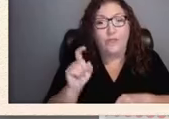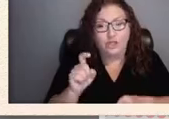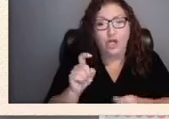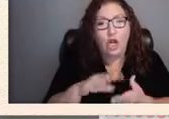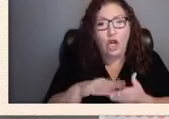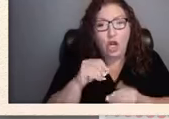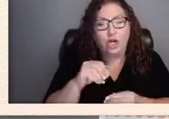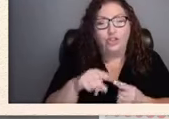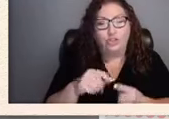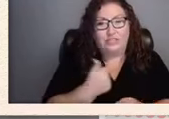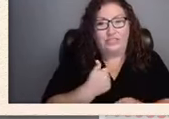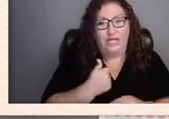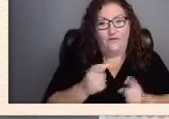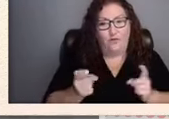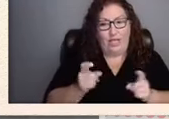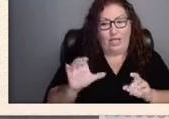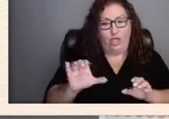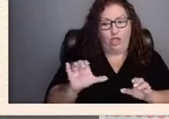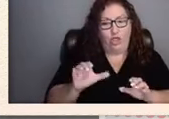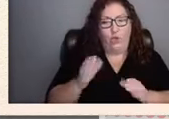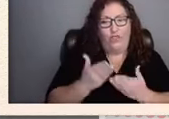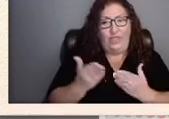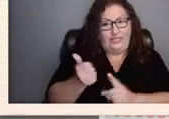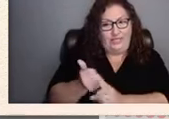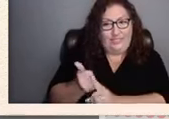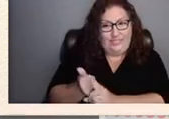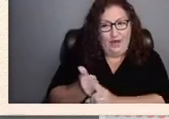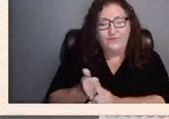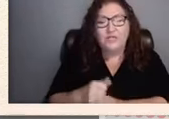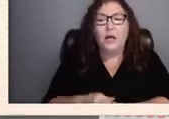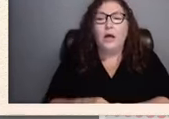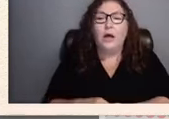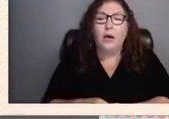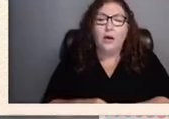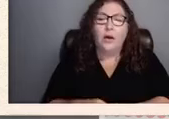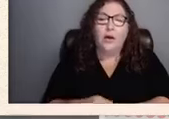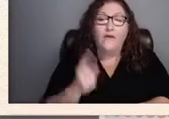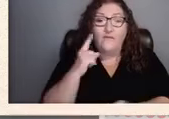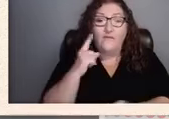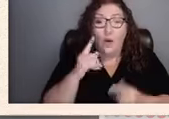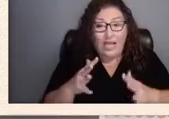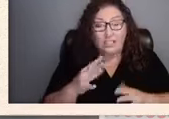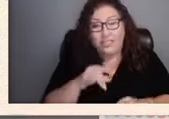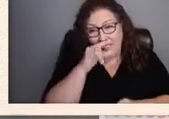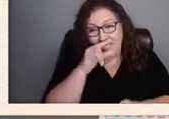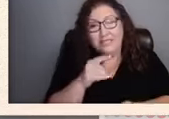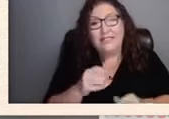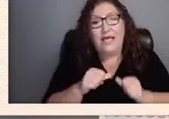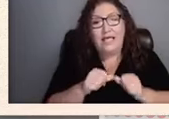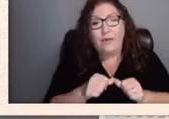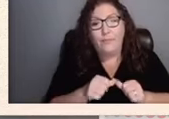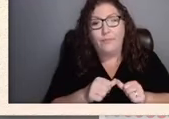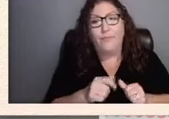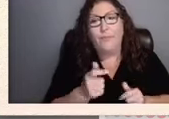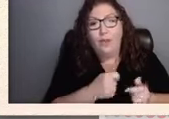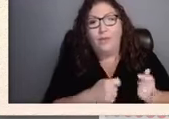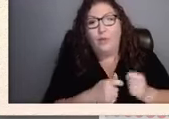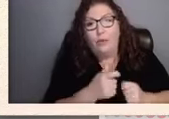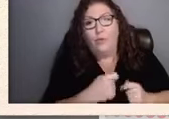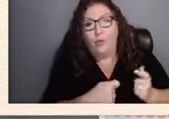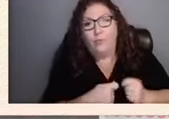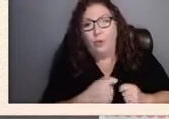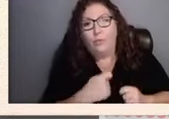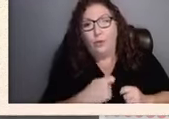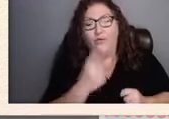of these things themselves, more and more so. But for anxious kids, they often keep pulling and pulling and pulling for those kinds of accommodating